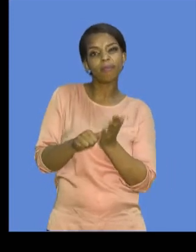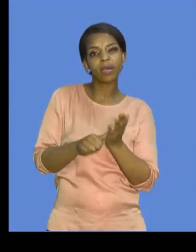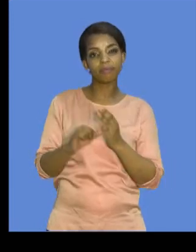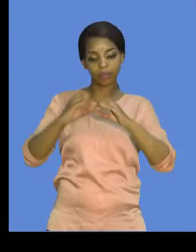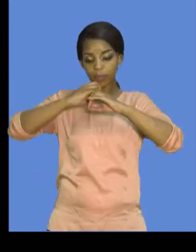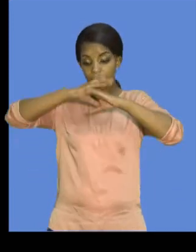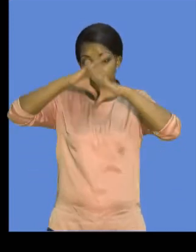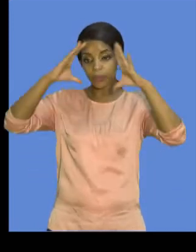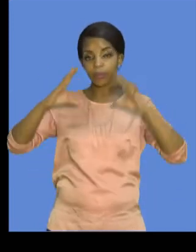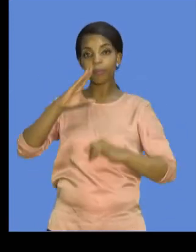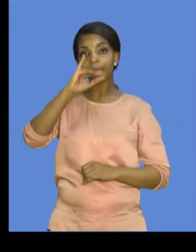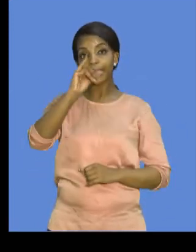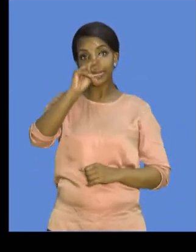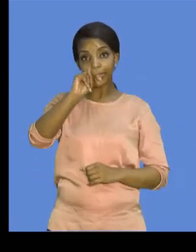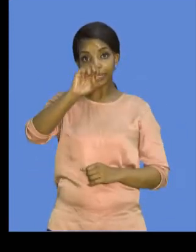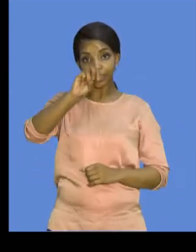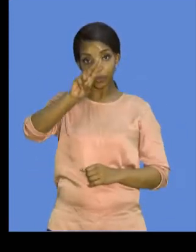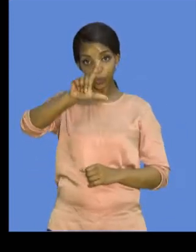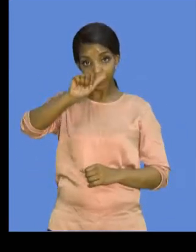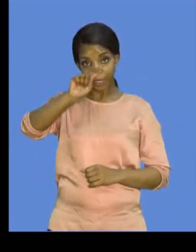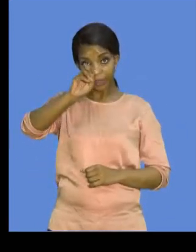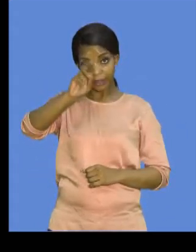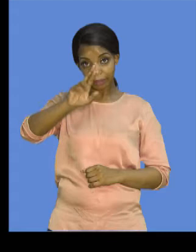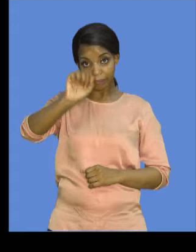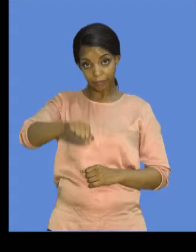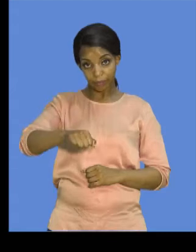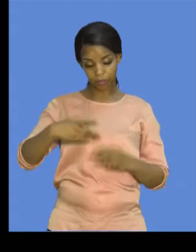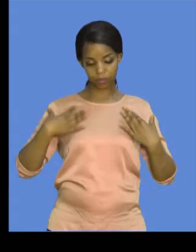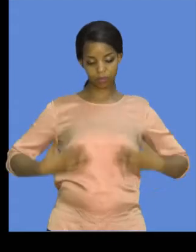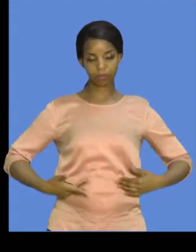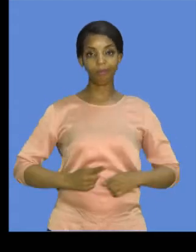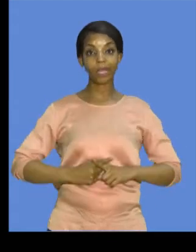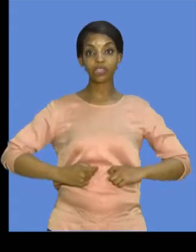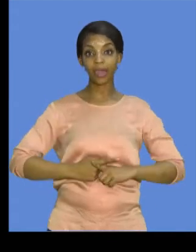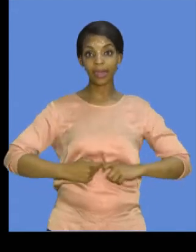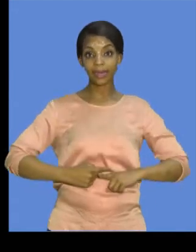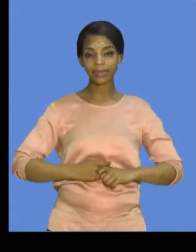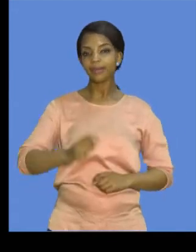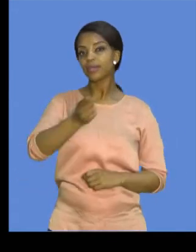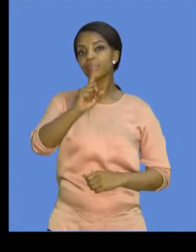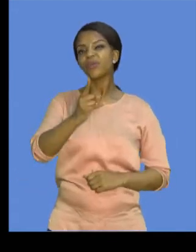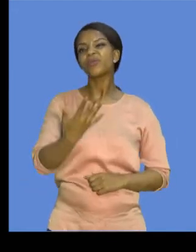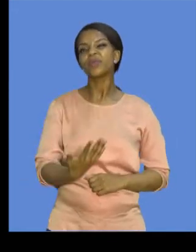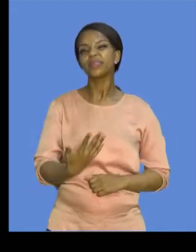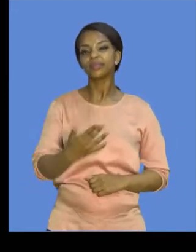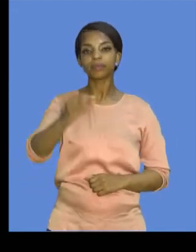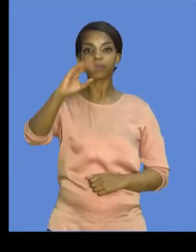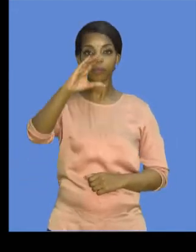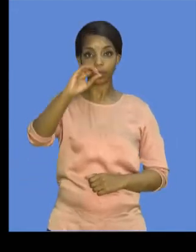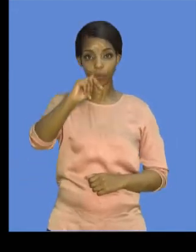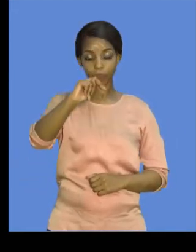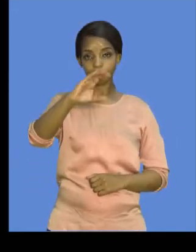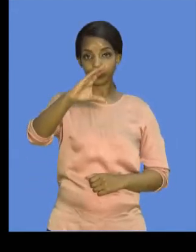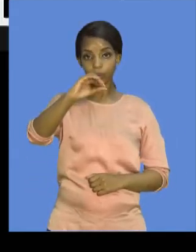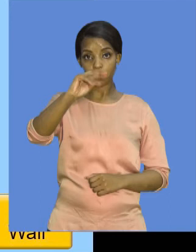is actually an electrical conductor, all right? So if these two are actually rubbed against each